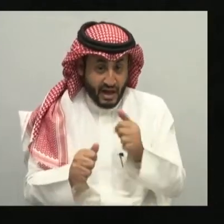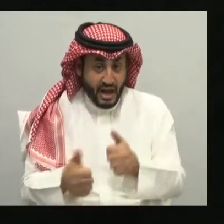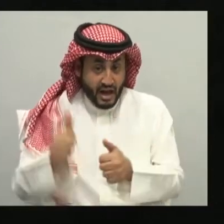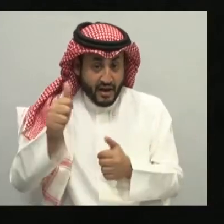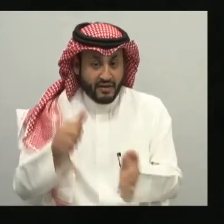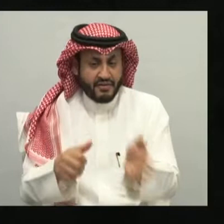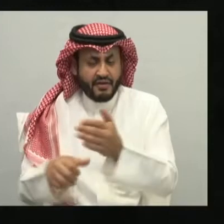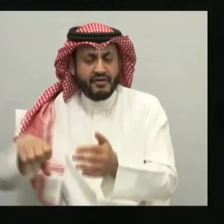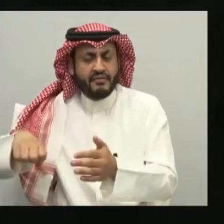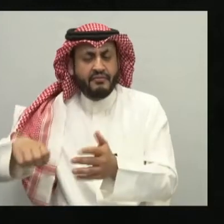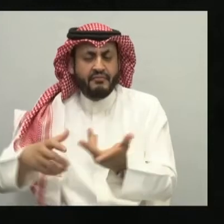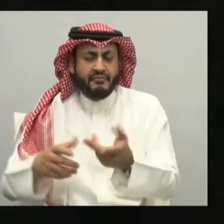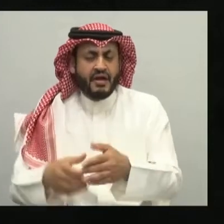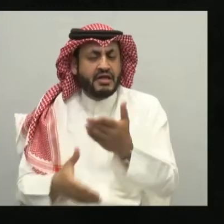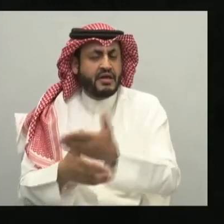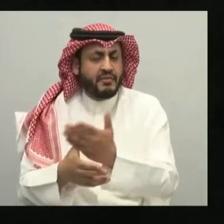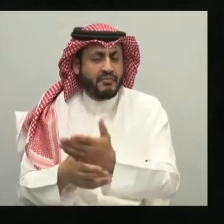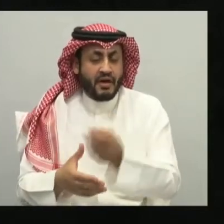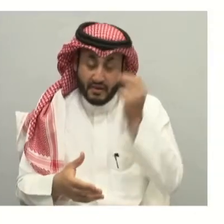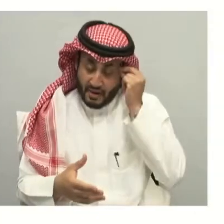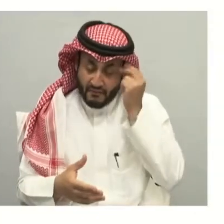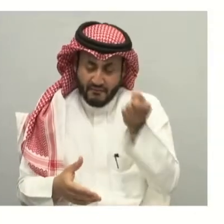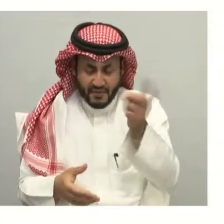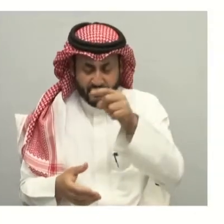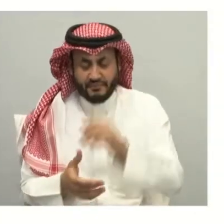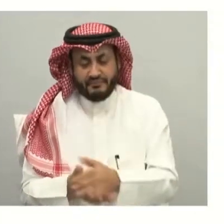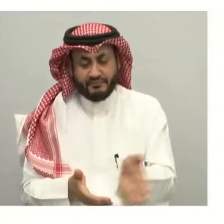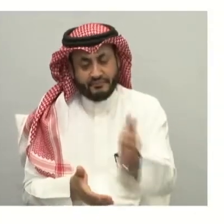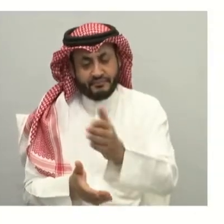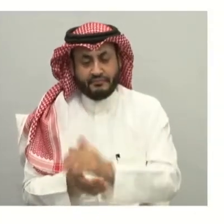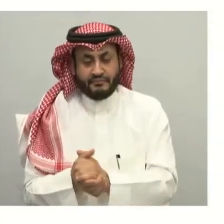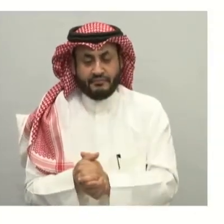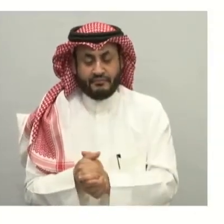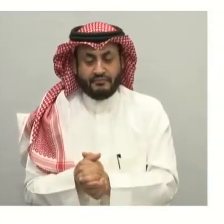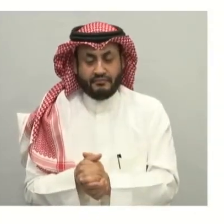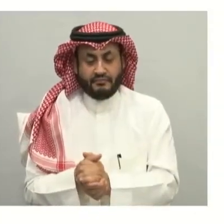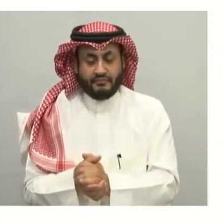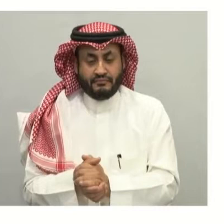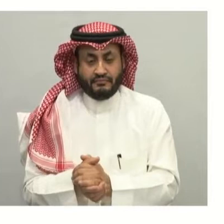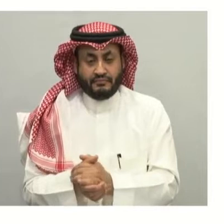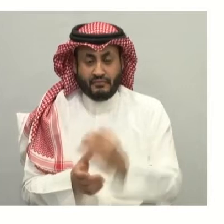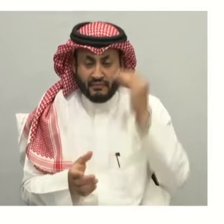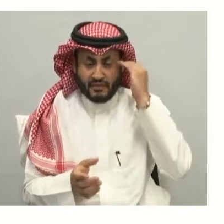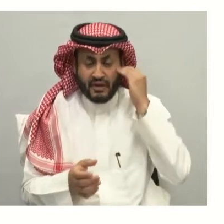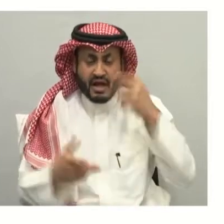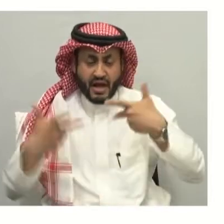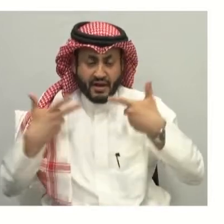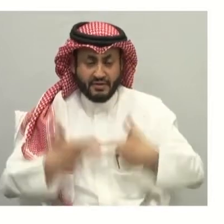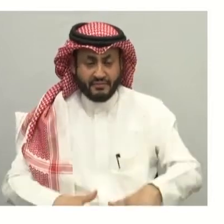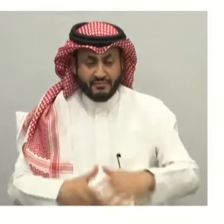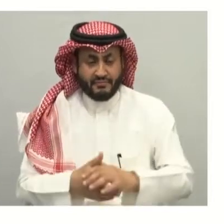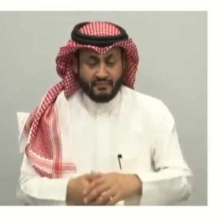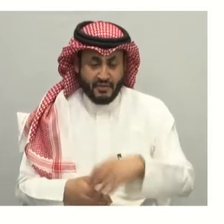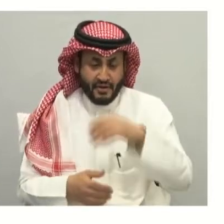is? Let's continue and then you will find out. Next, she is wearing a